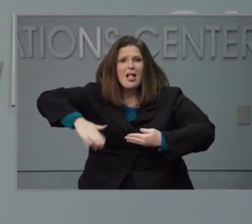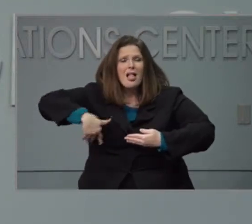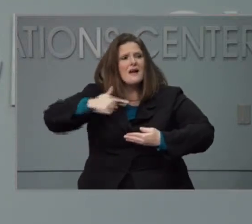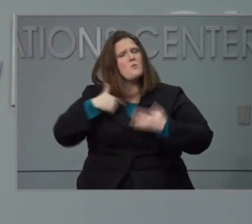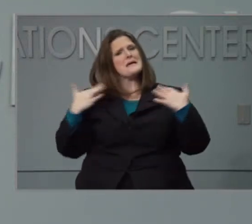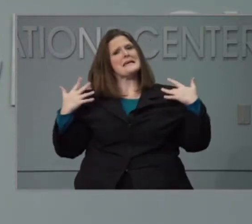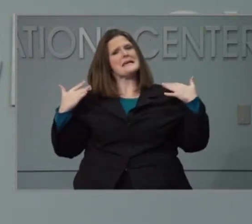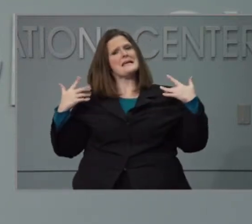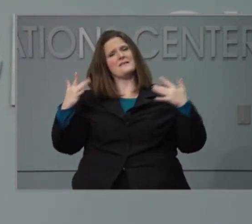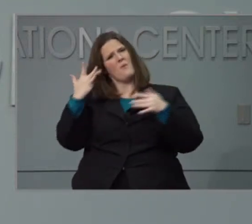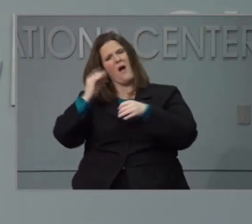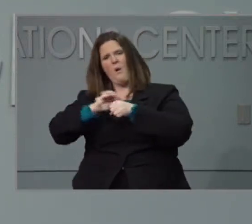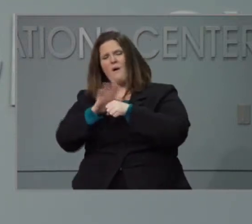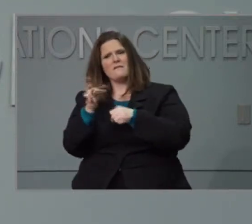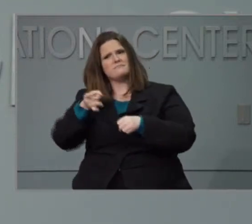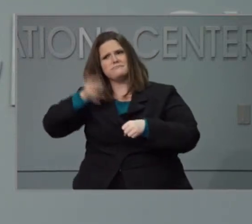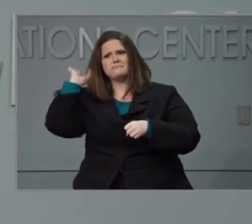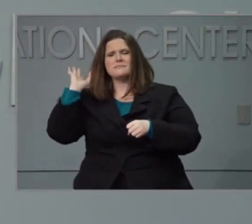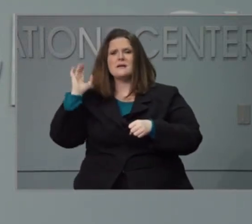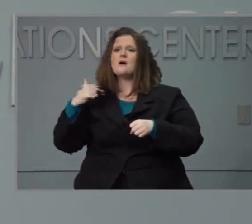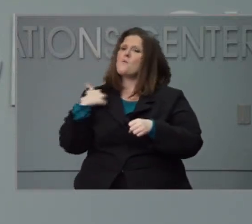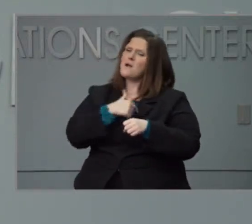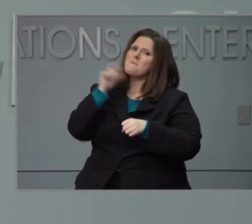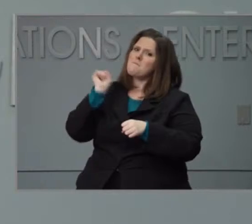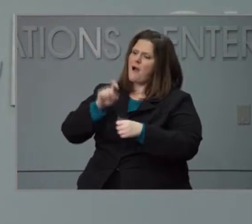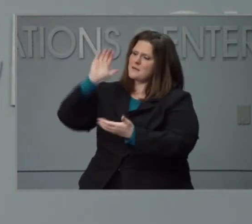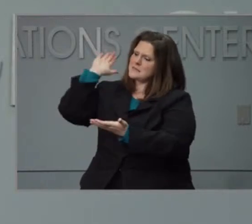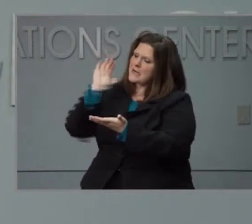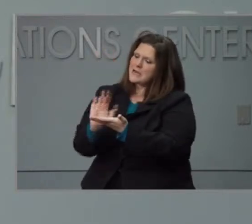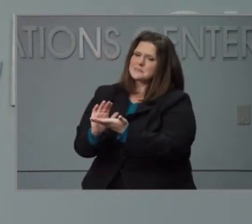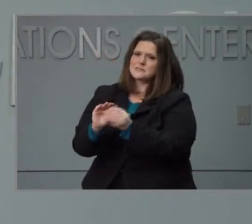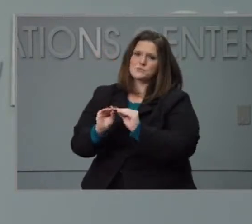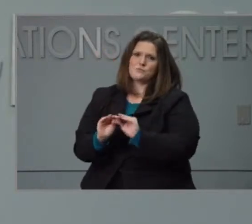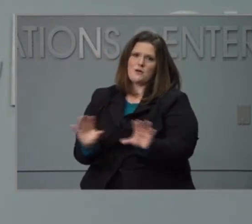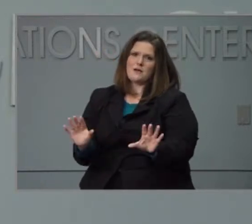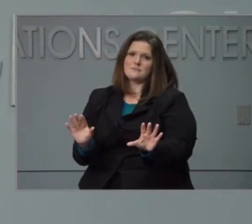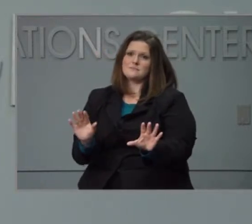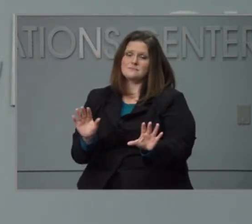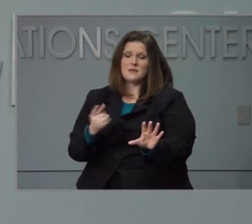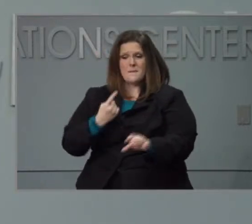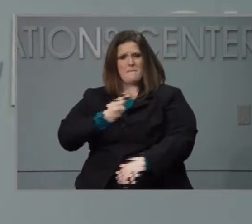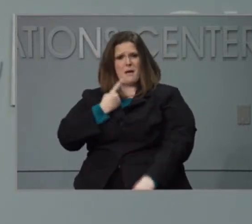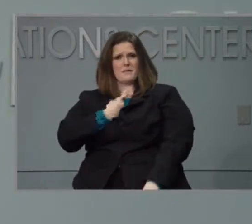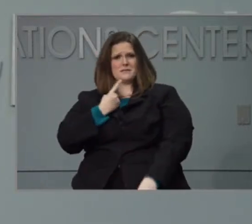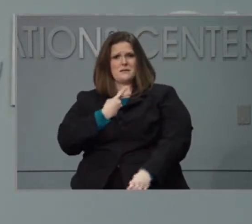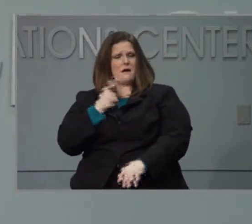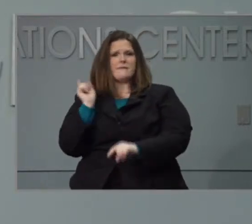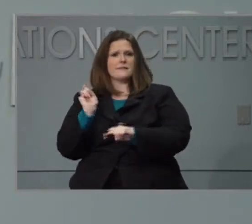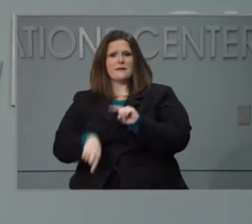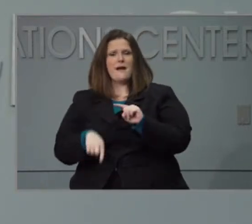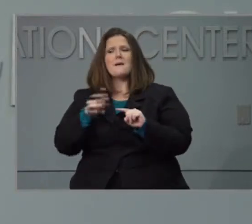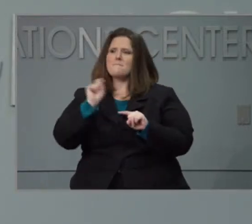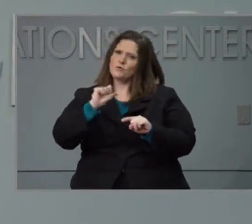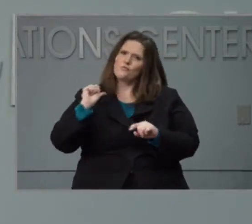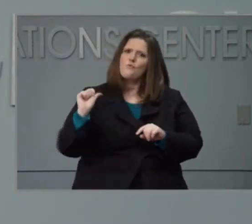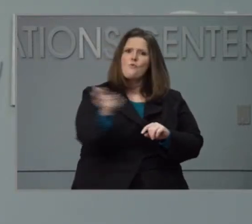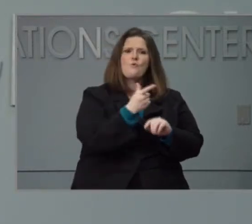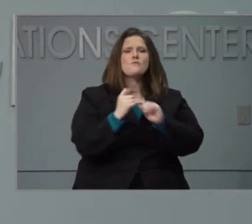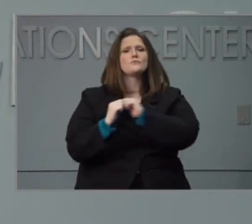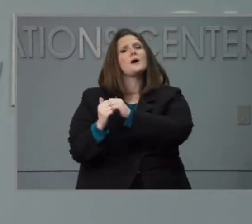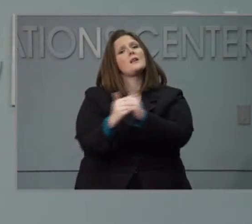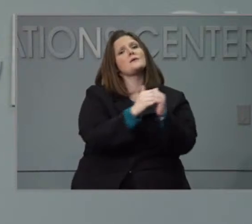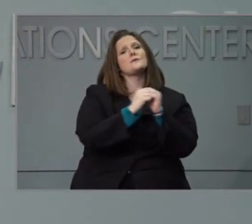The simple fact is, we can't do it on our own. Ignoring the virus does not make it go away, just the